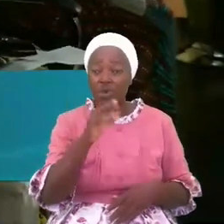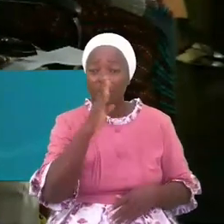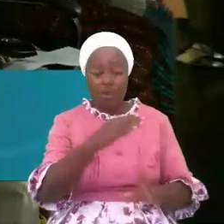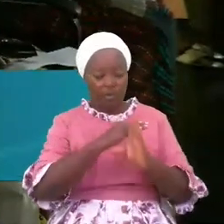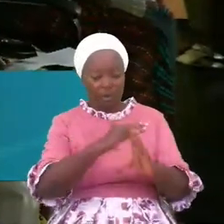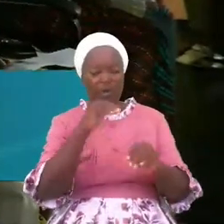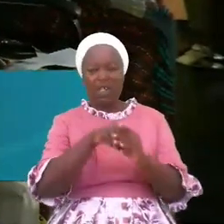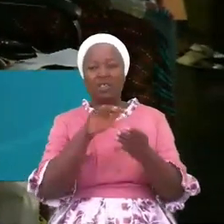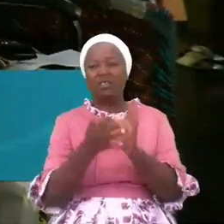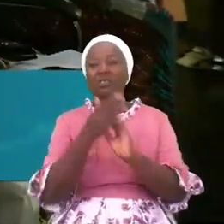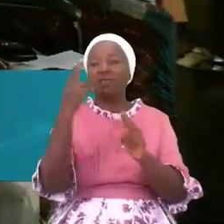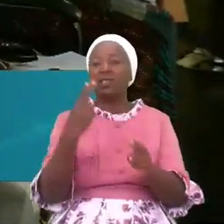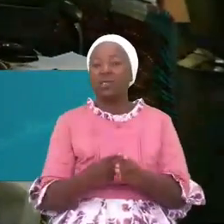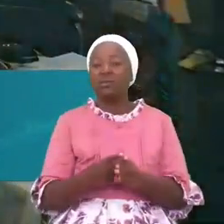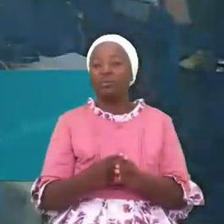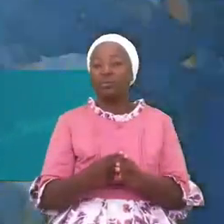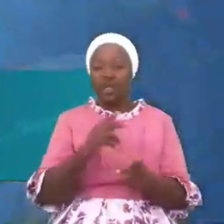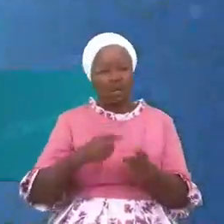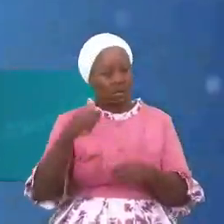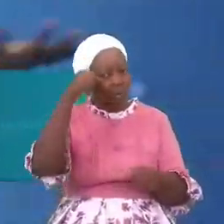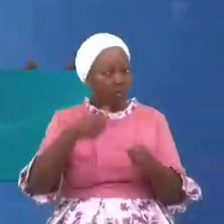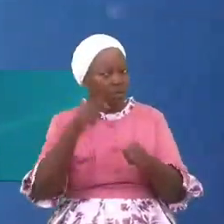Do you remember that our dear sister, young sister,